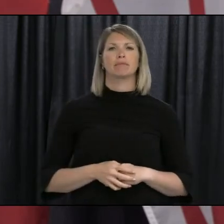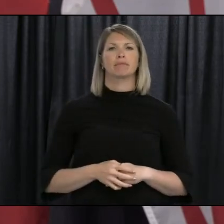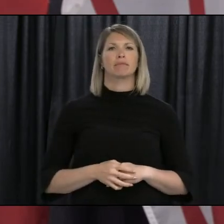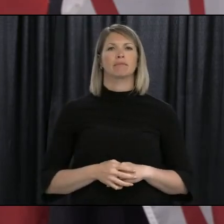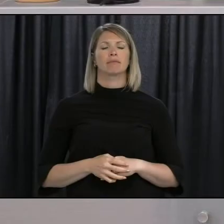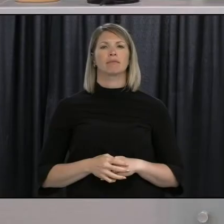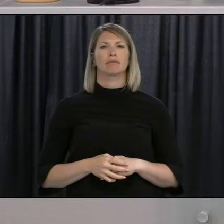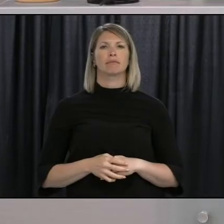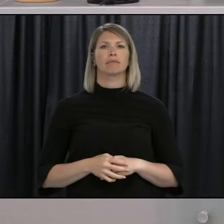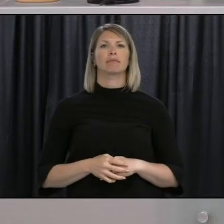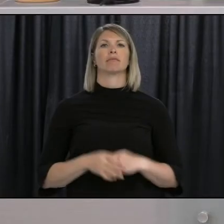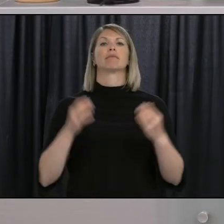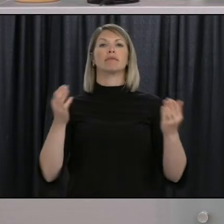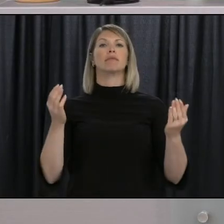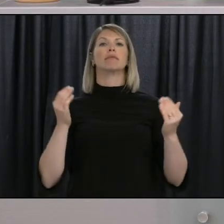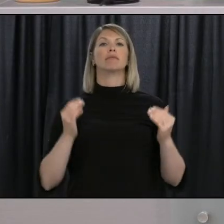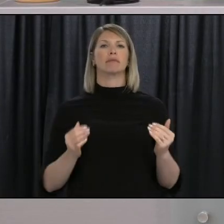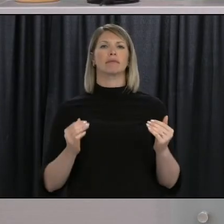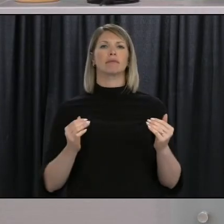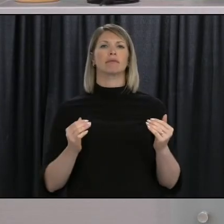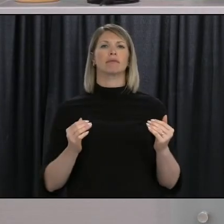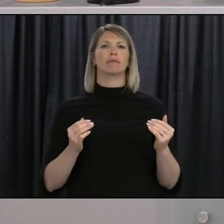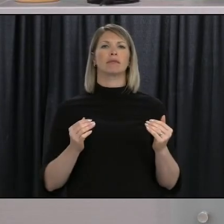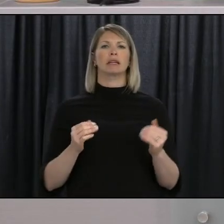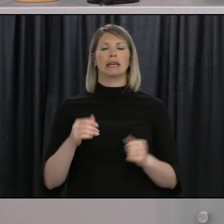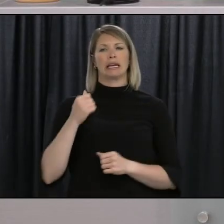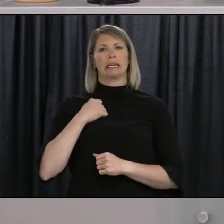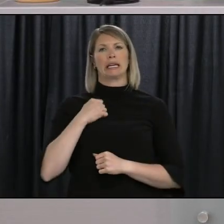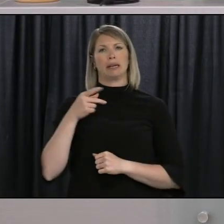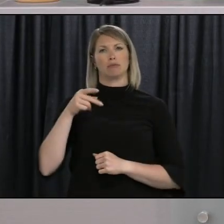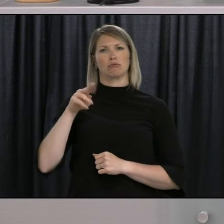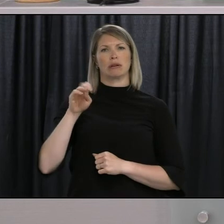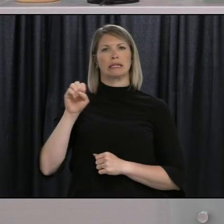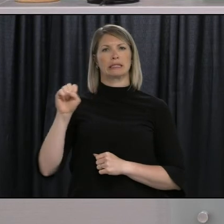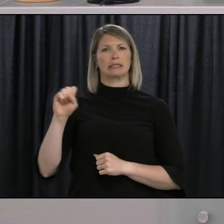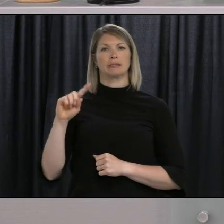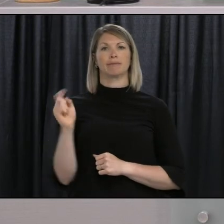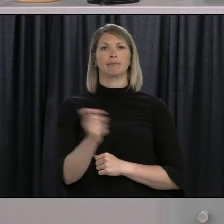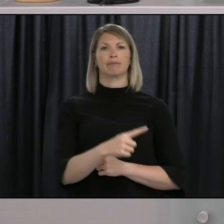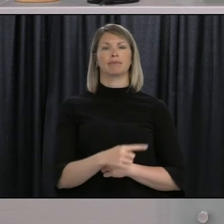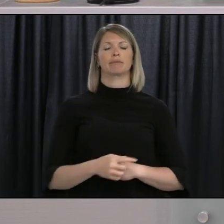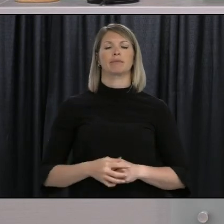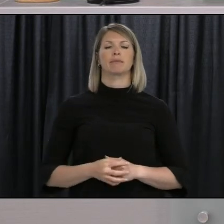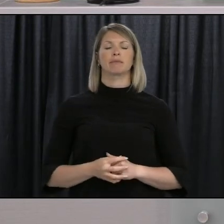Thank you, Minister. Next on the line, we have Holly McKenzie-Suter with the Canadian Press. Please go ahead.